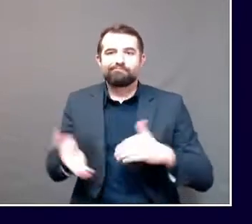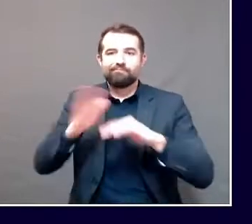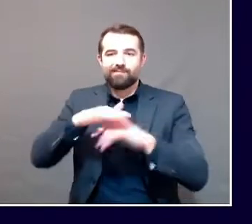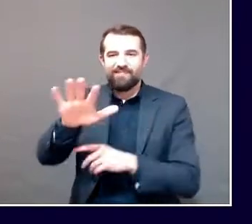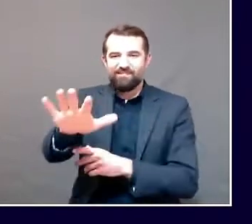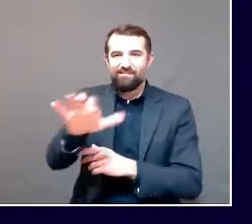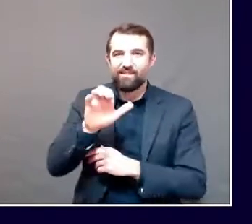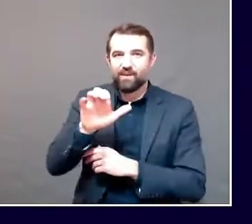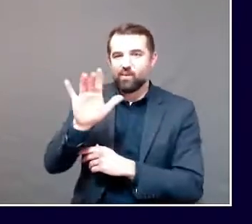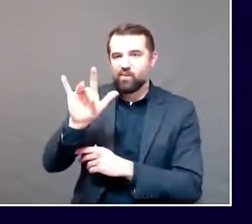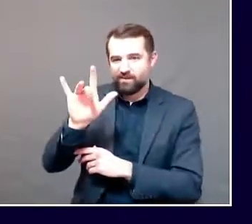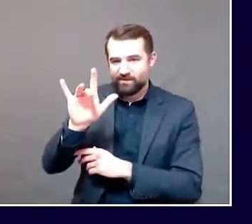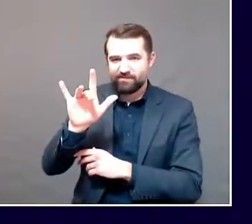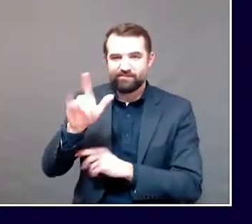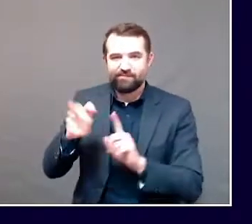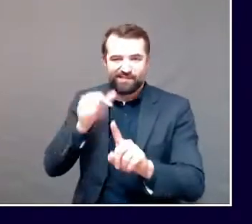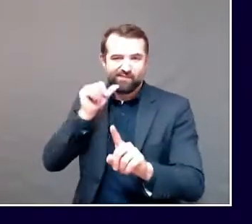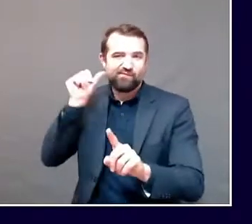those,